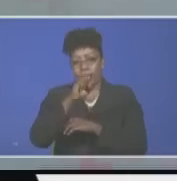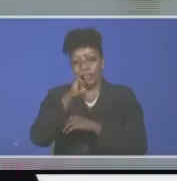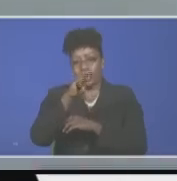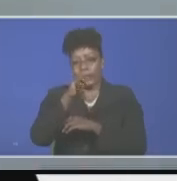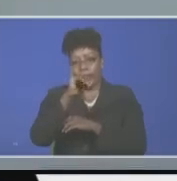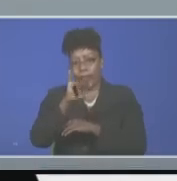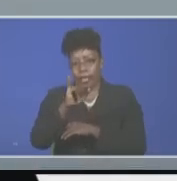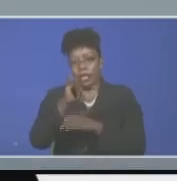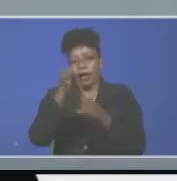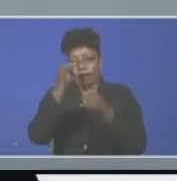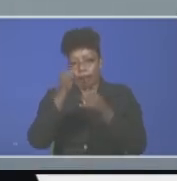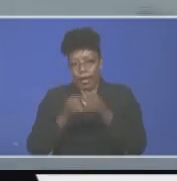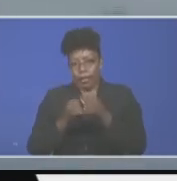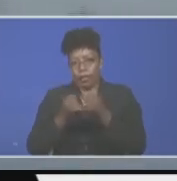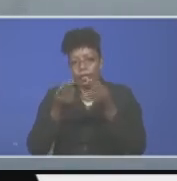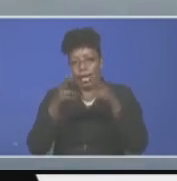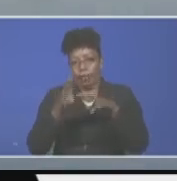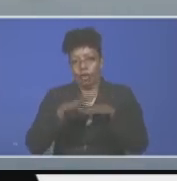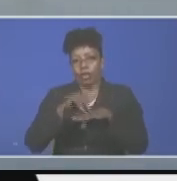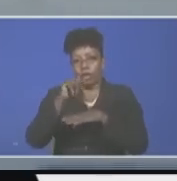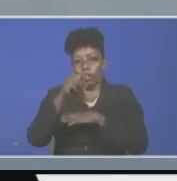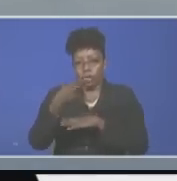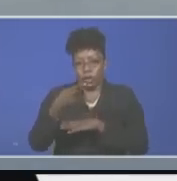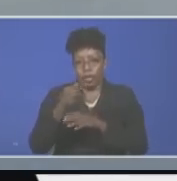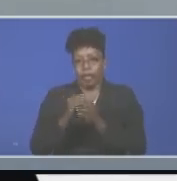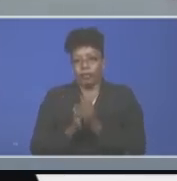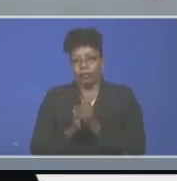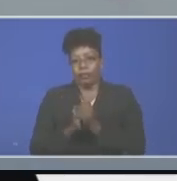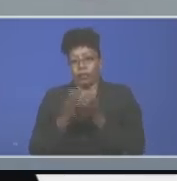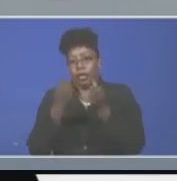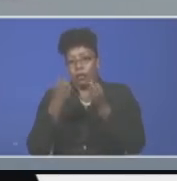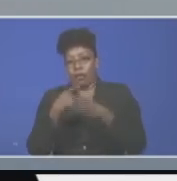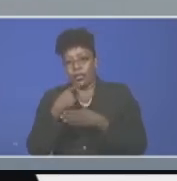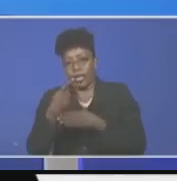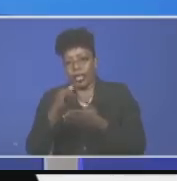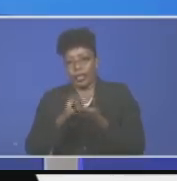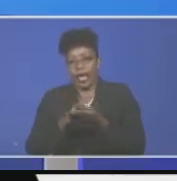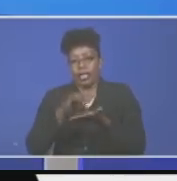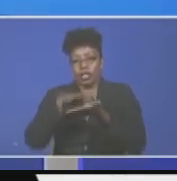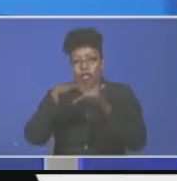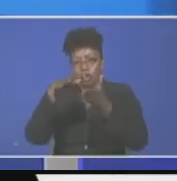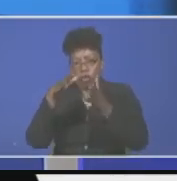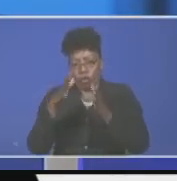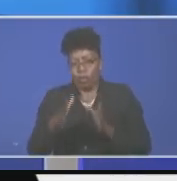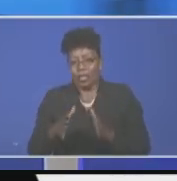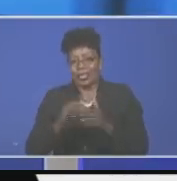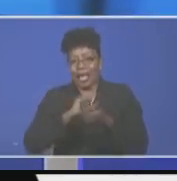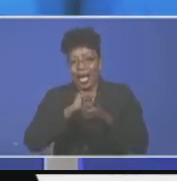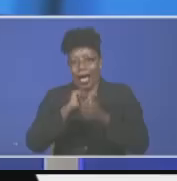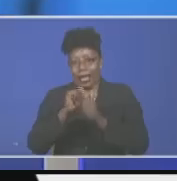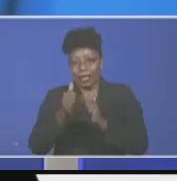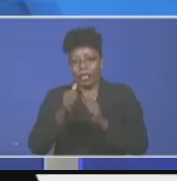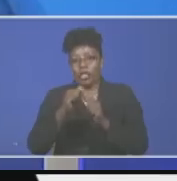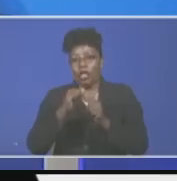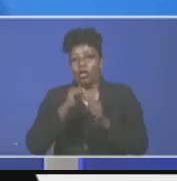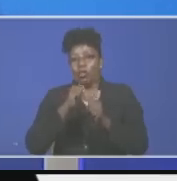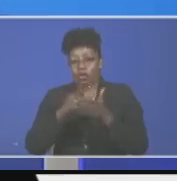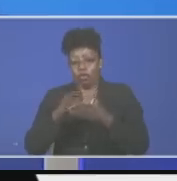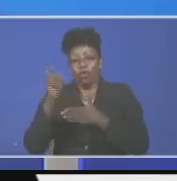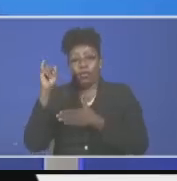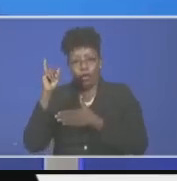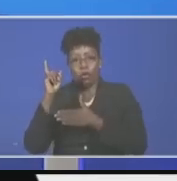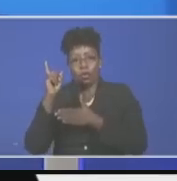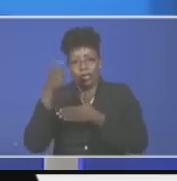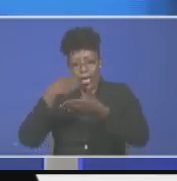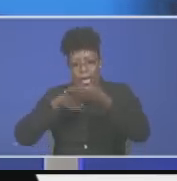on Thursday. There have been a number of claims in which Bahamian student athletes have been denied entrance into the United States. This is what Minister of